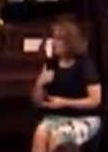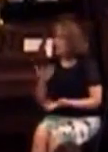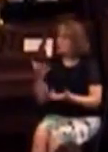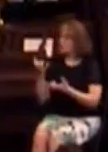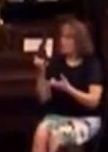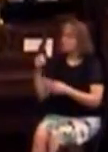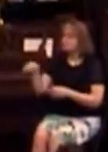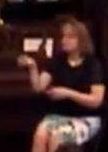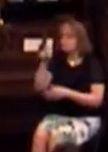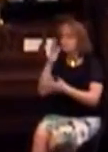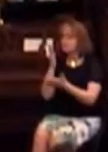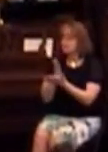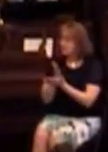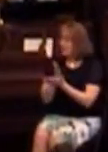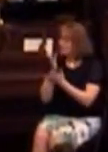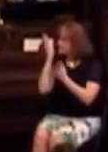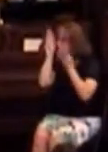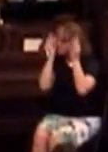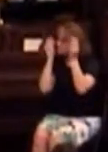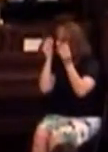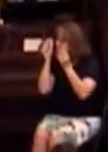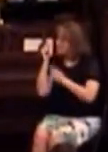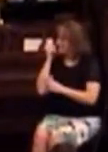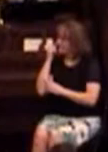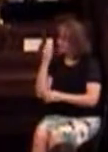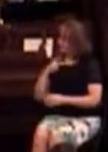the Scripture, but you take it personally.